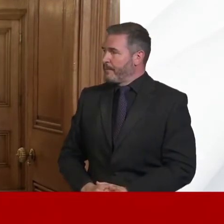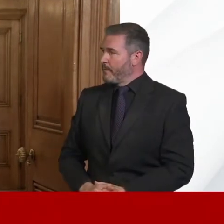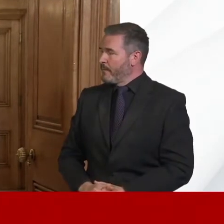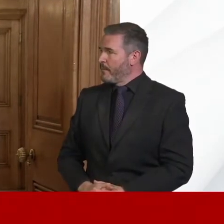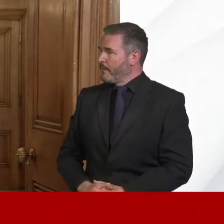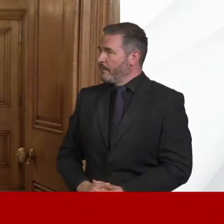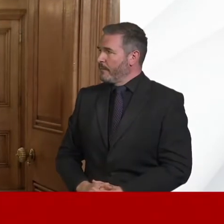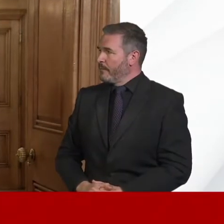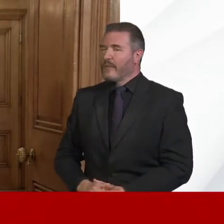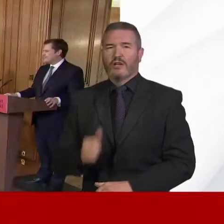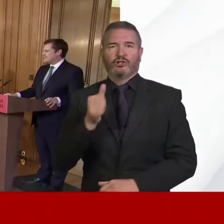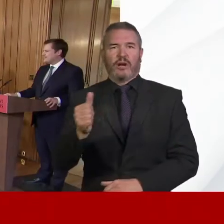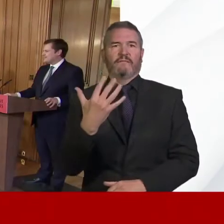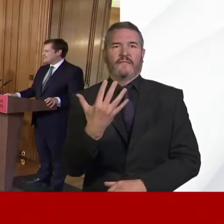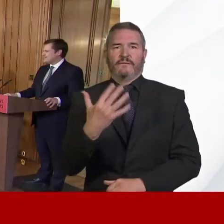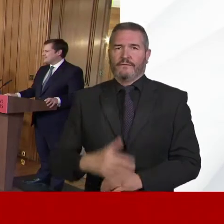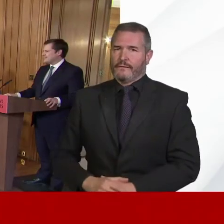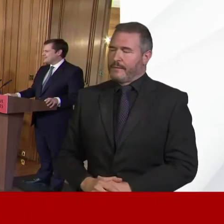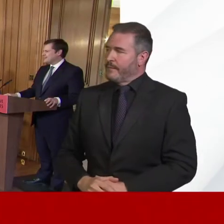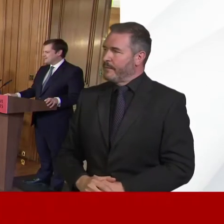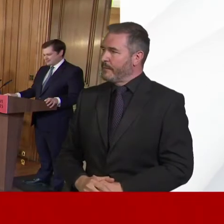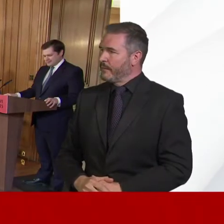Please, from Channel 5.